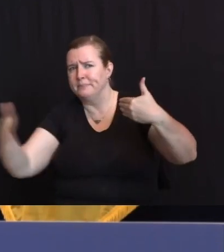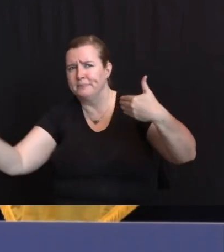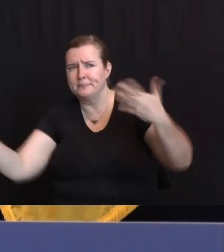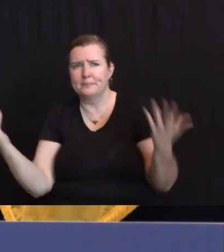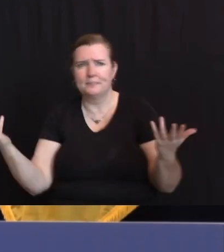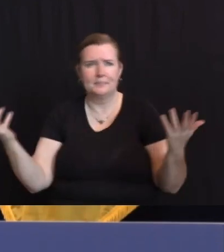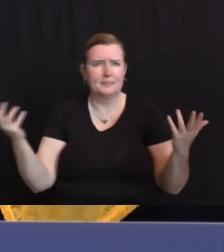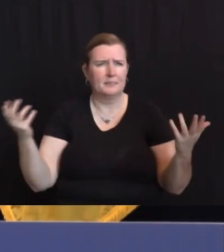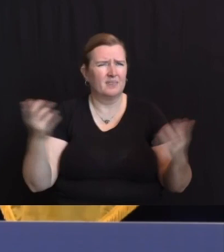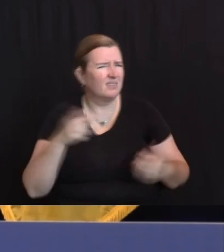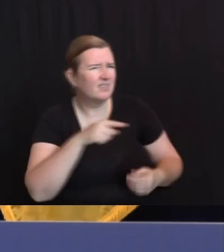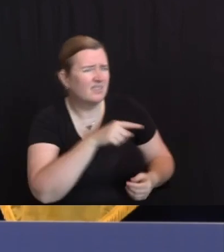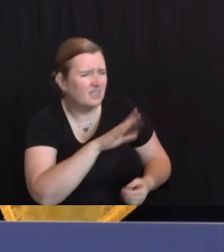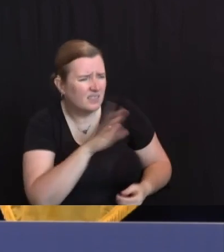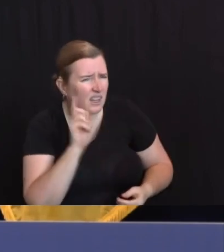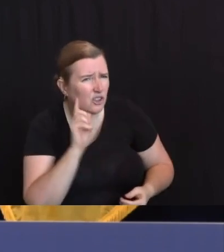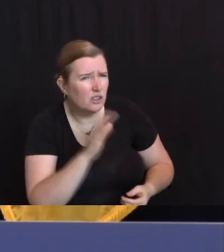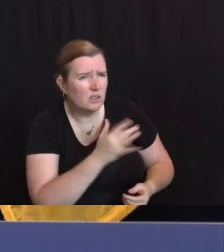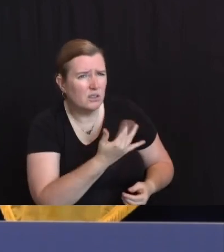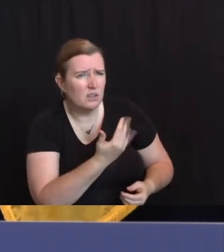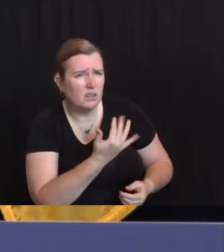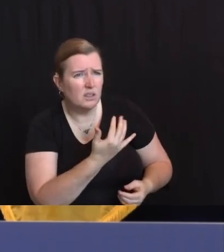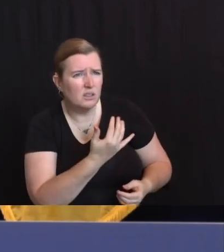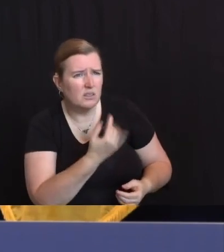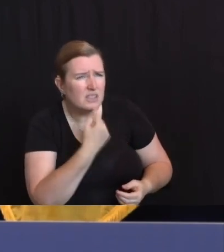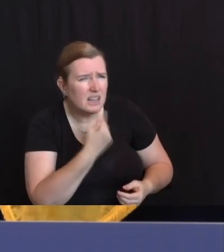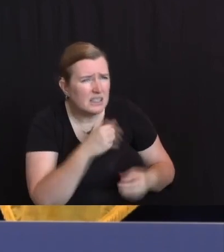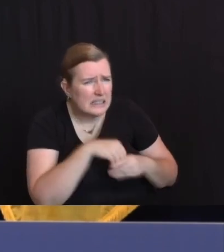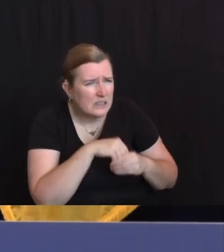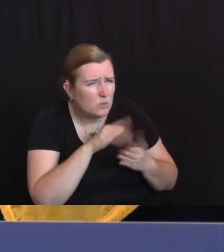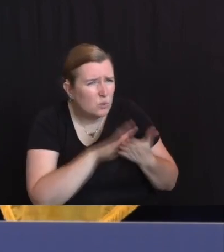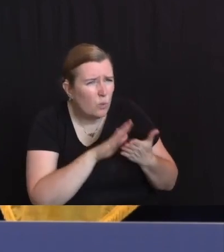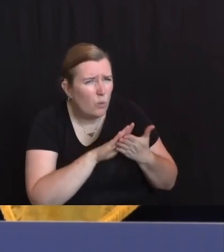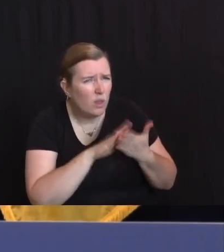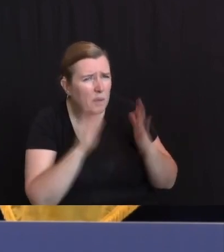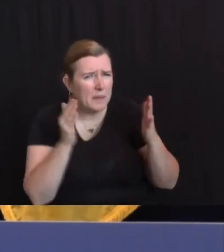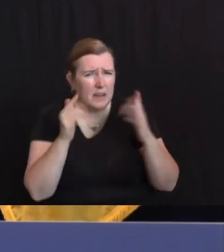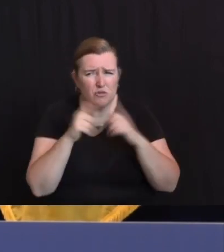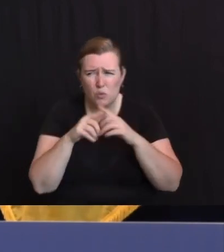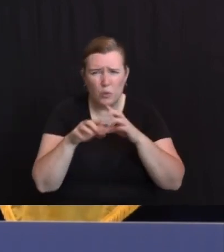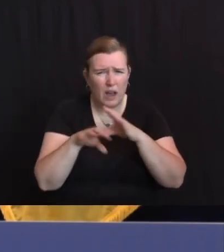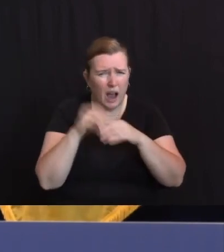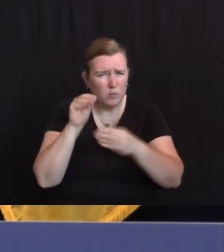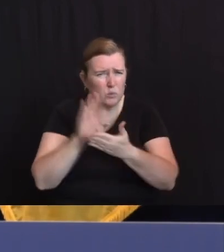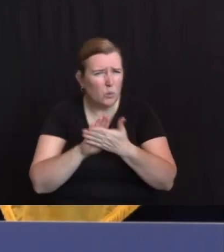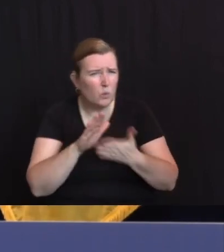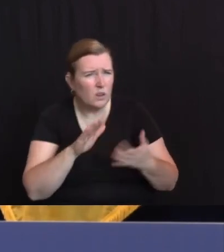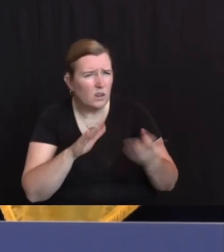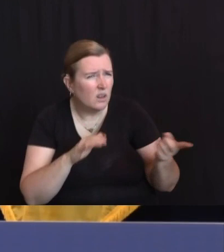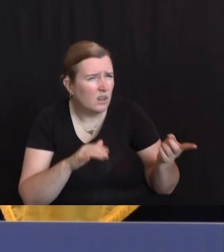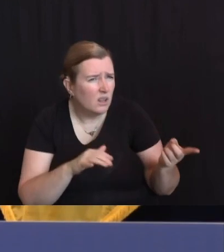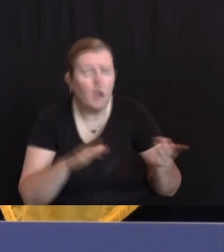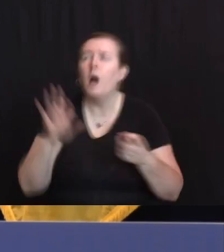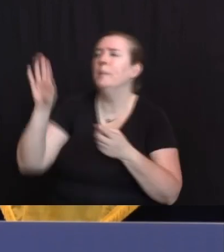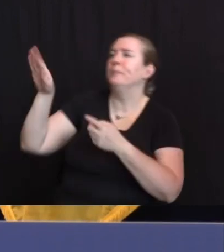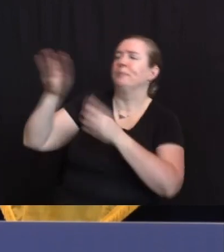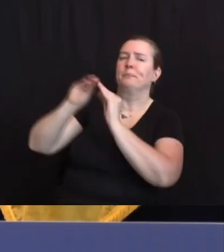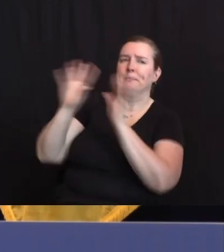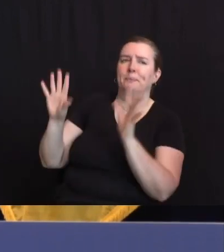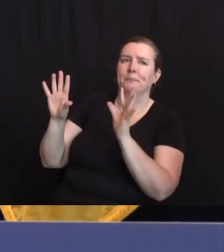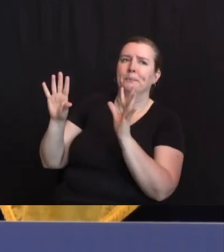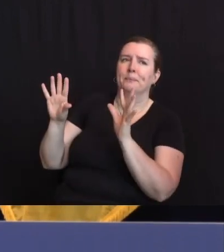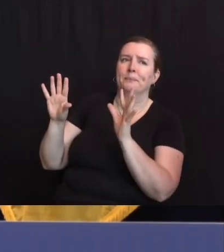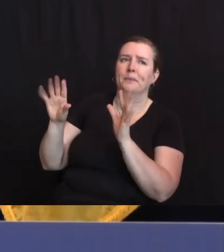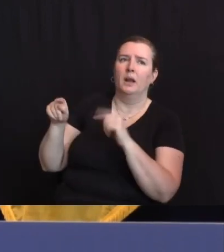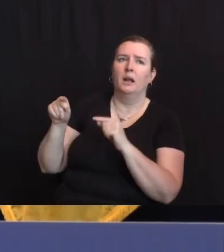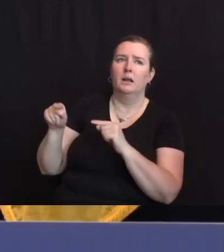understand that, sorry. On the in-school versus non-school. Right. I think you had just said that the problem